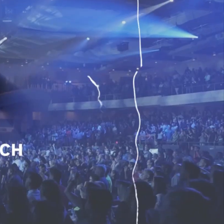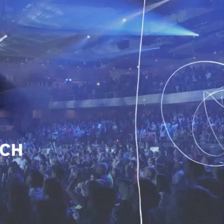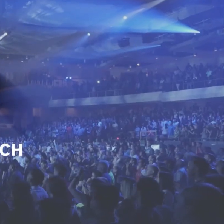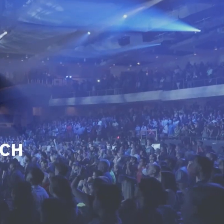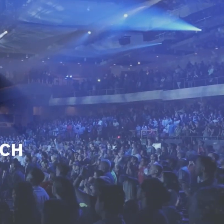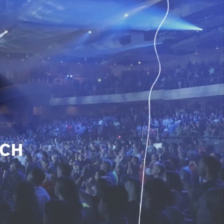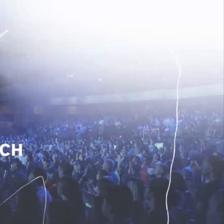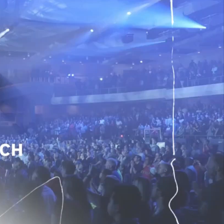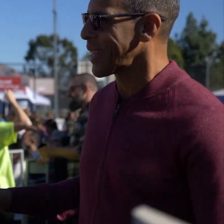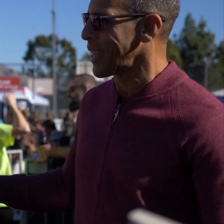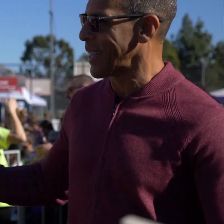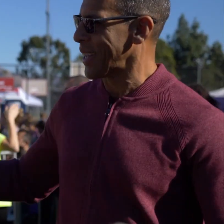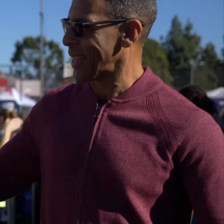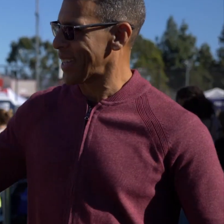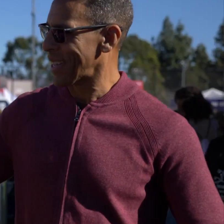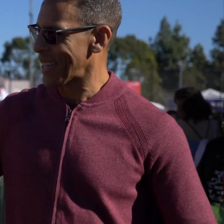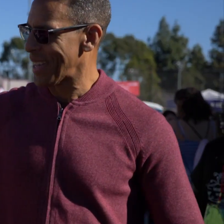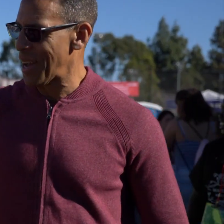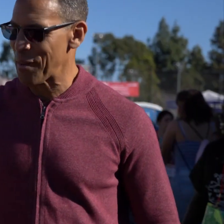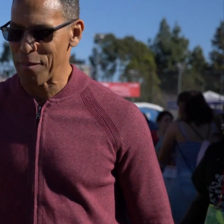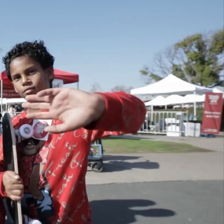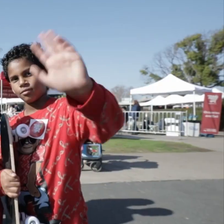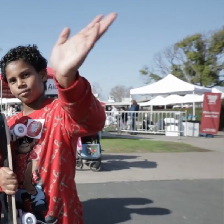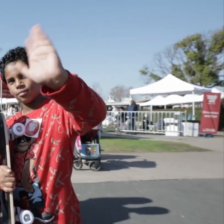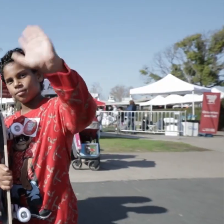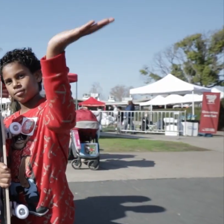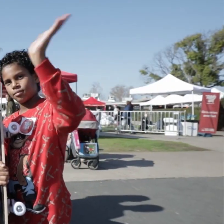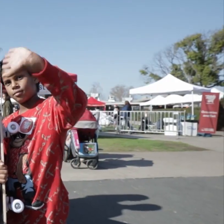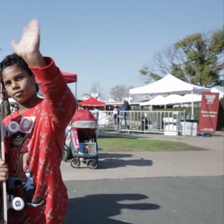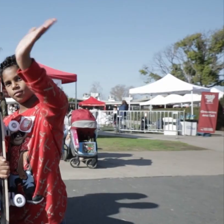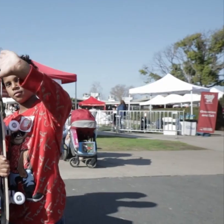Jesus is our message, and we believe that we can share the